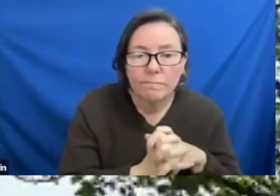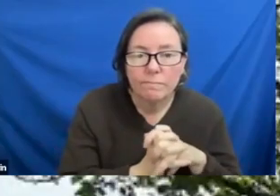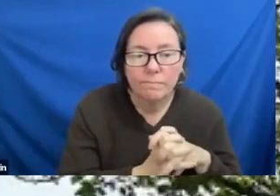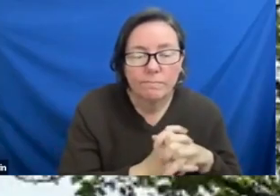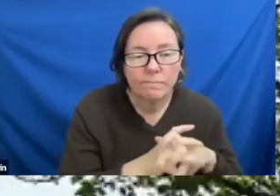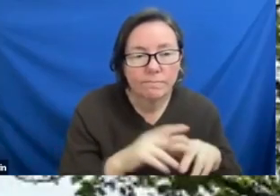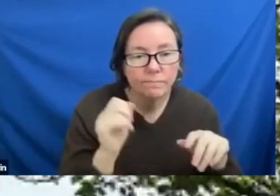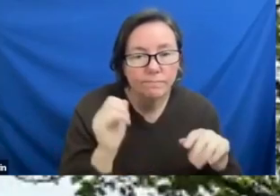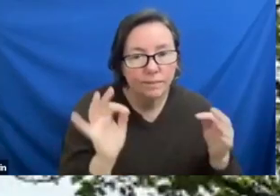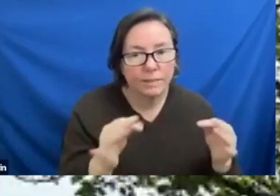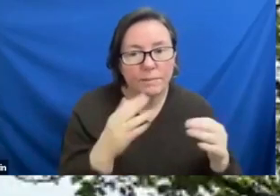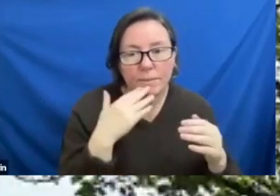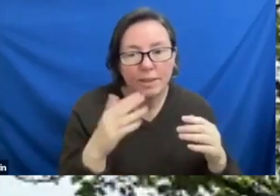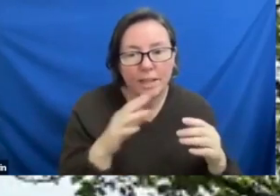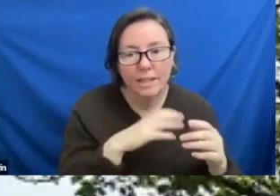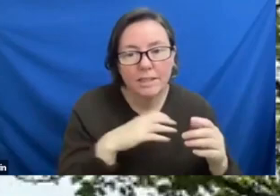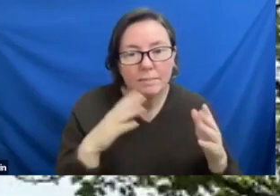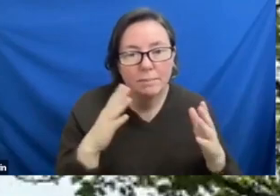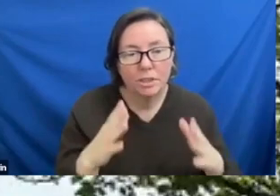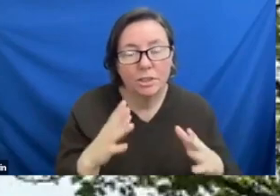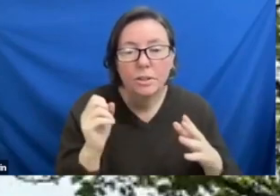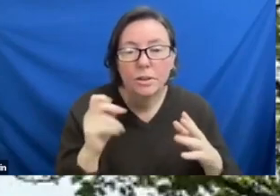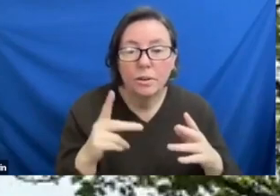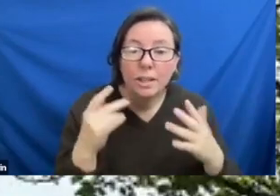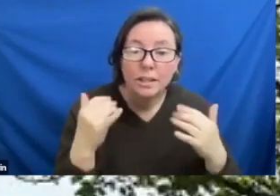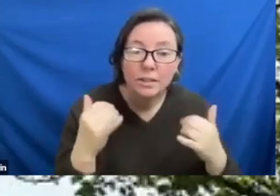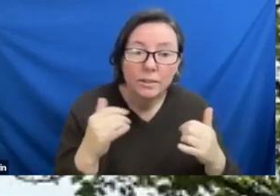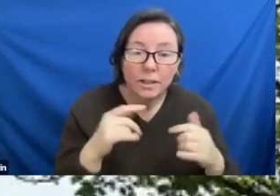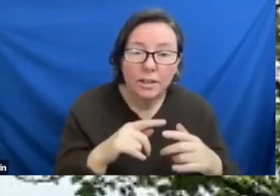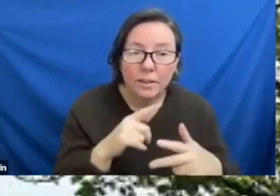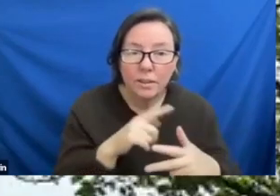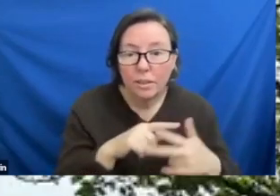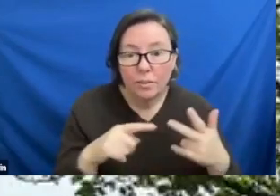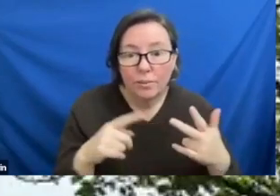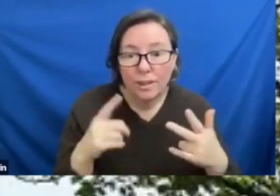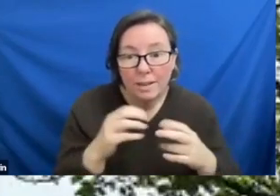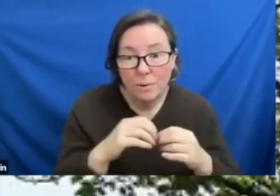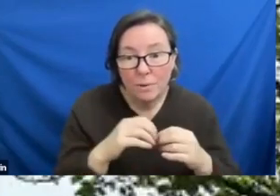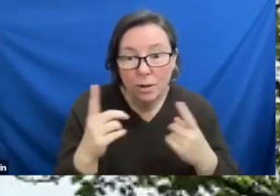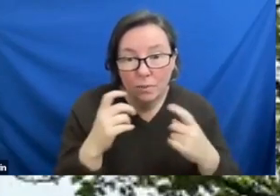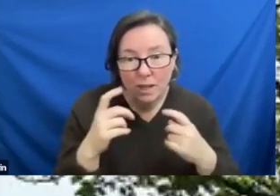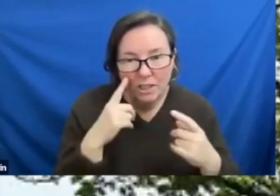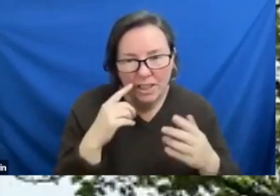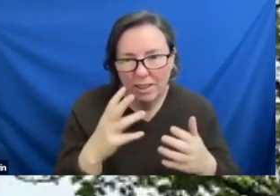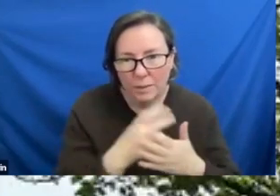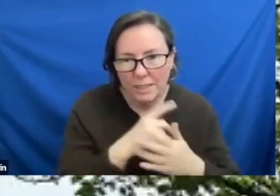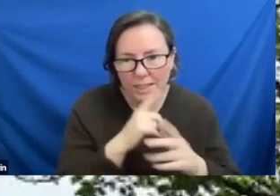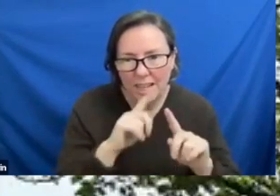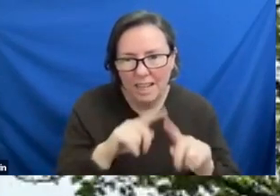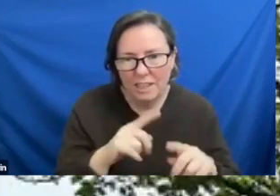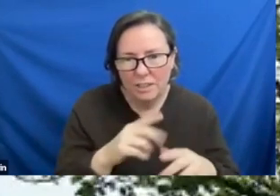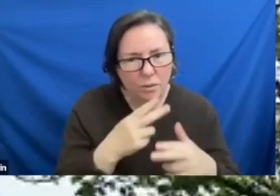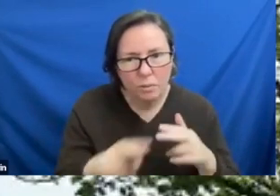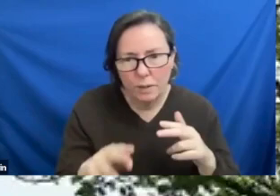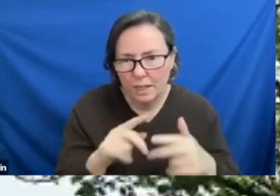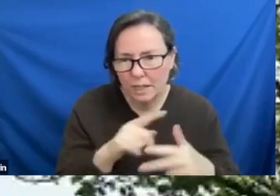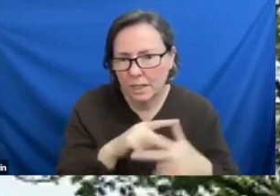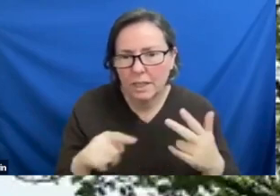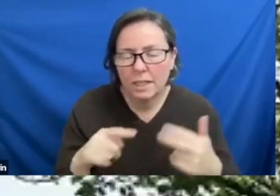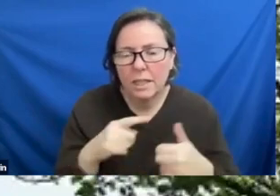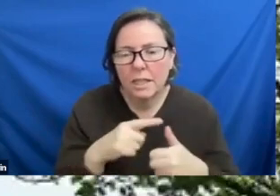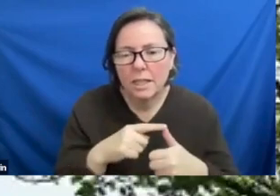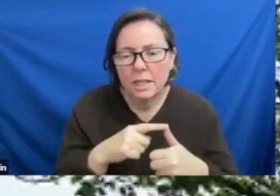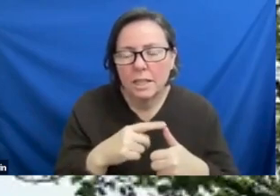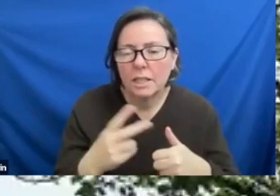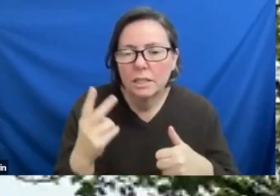Absolutely. Thanks, Commissioner. I think, there are 3 more questions. I think we can answer them pretty quickly. So there are